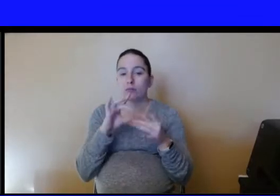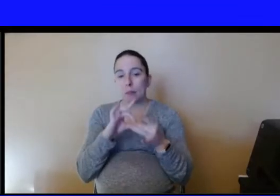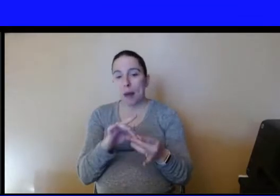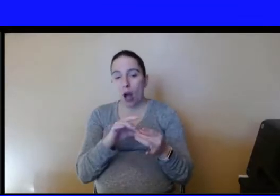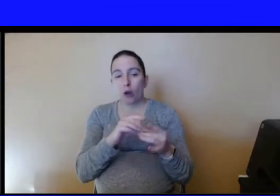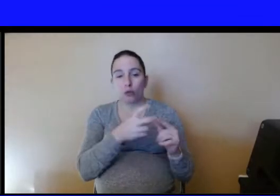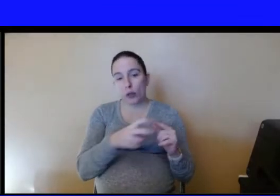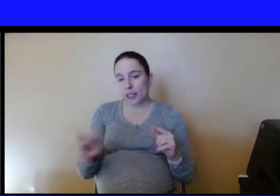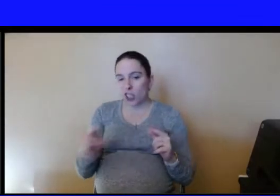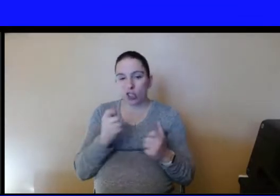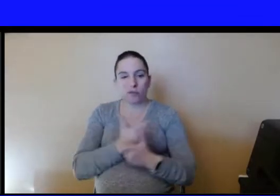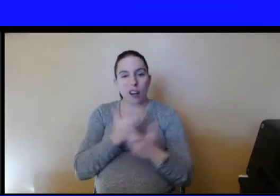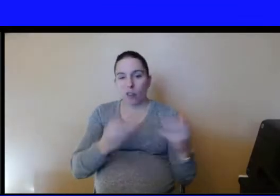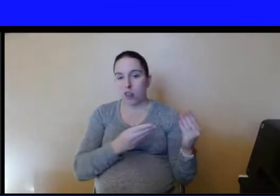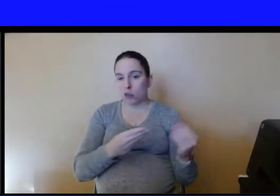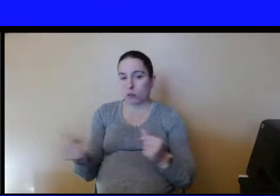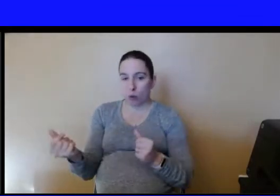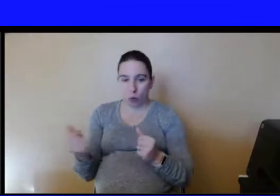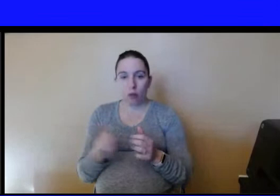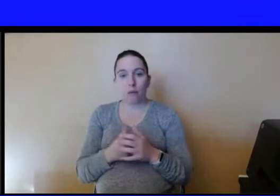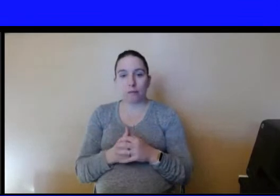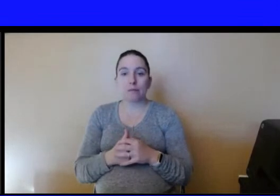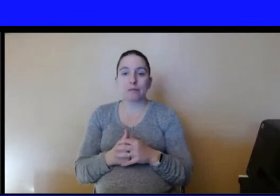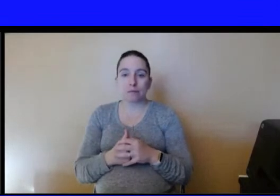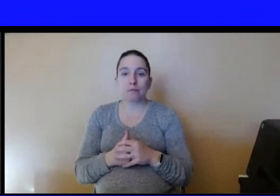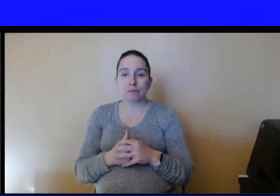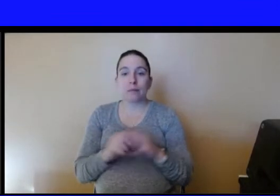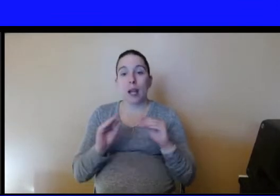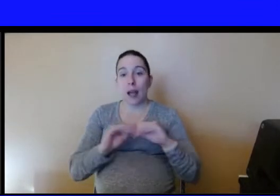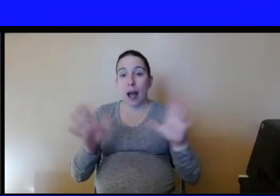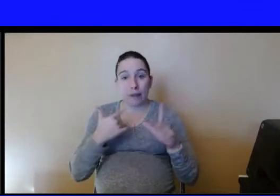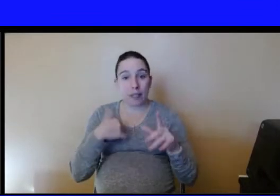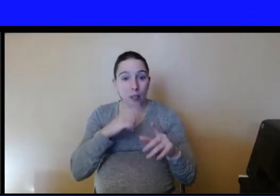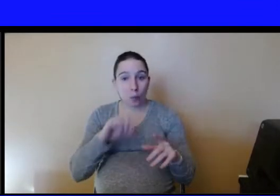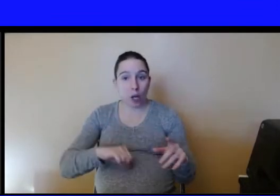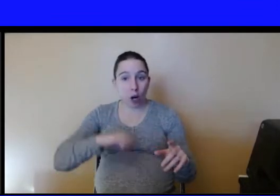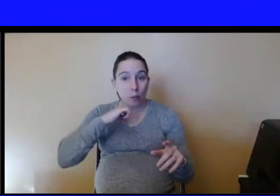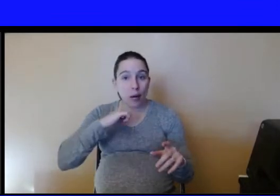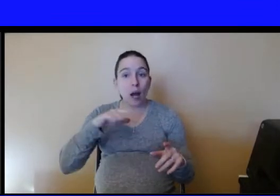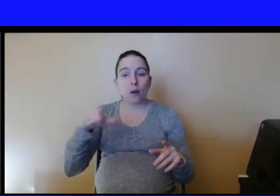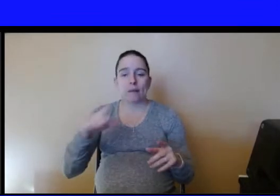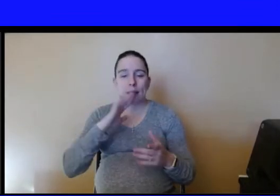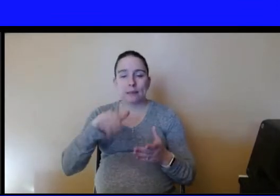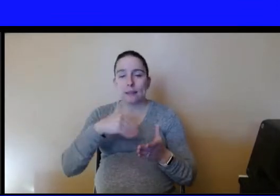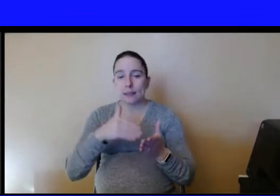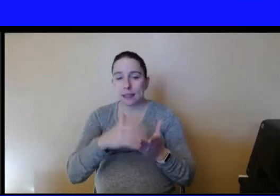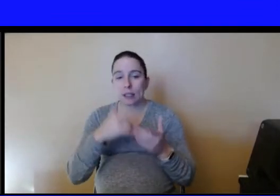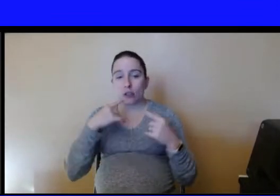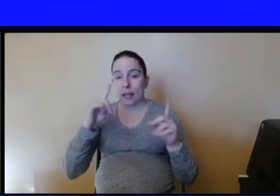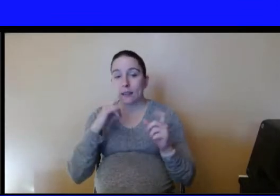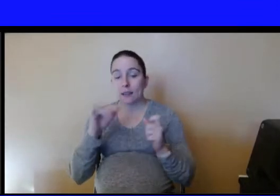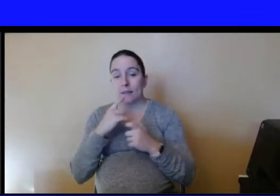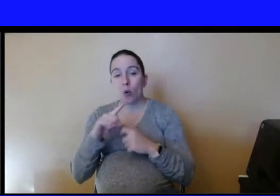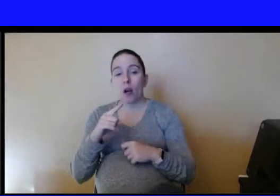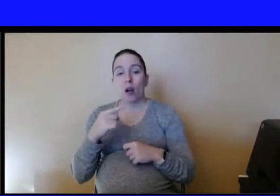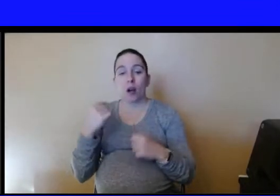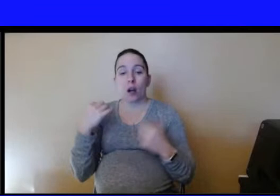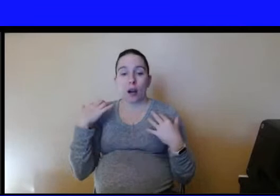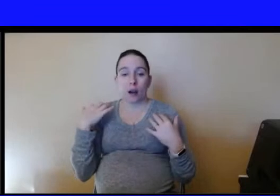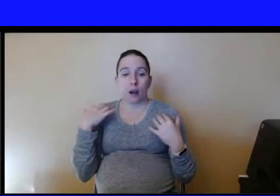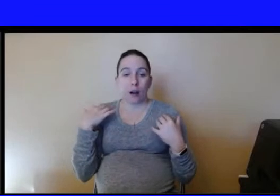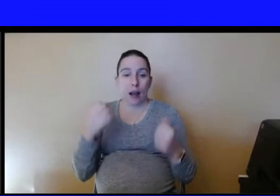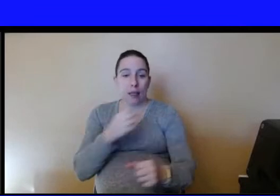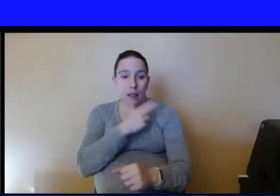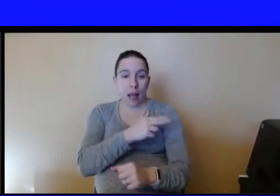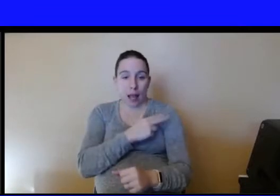Thank you very much. Comments, questions, Dr. Pagan, any? No questions, thank you. Dr.